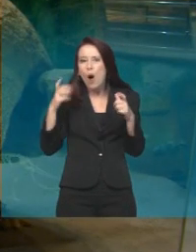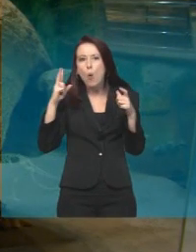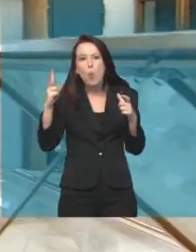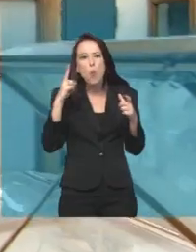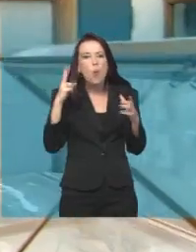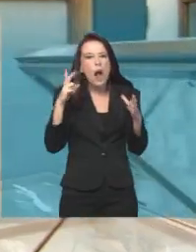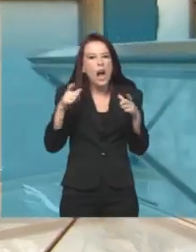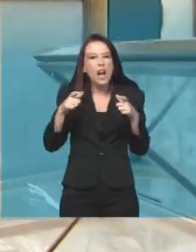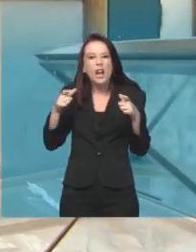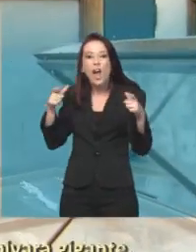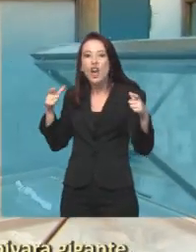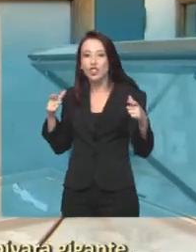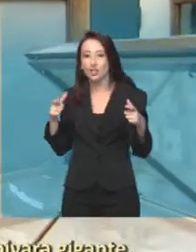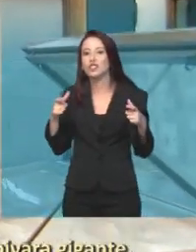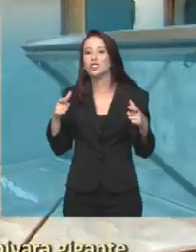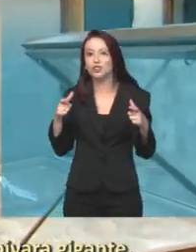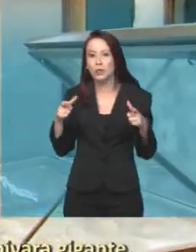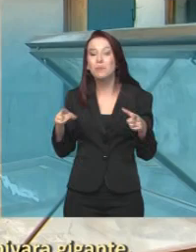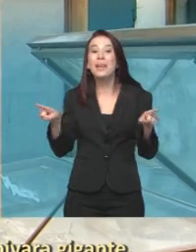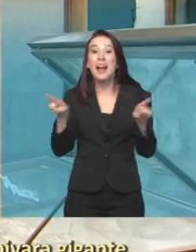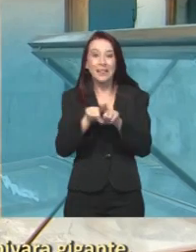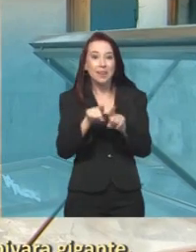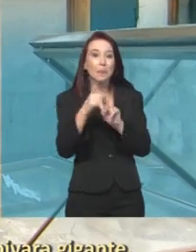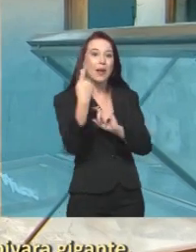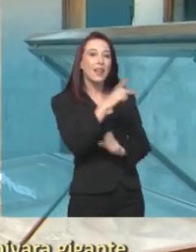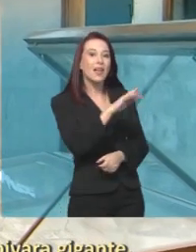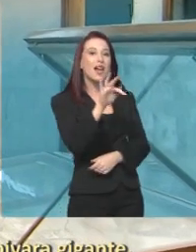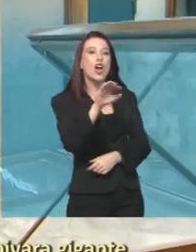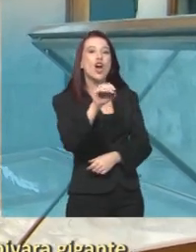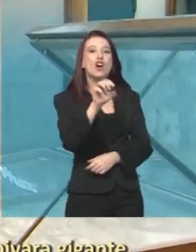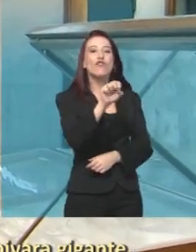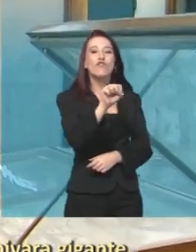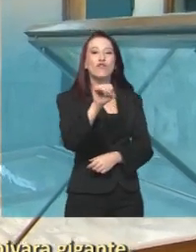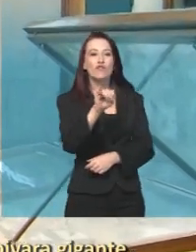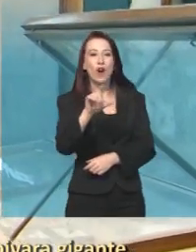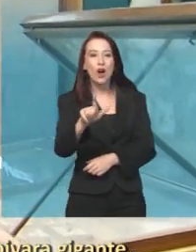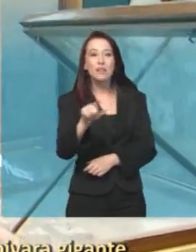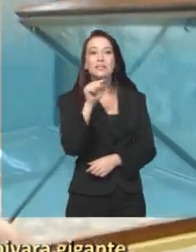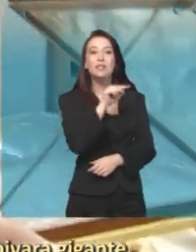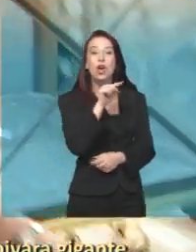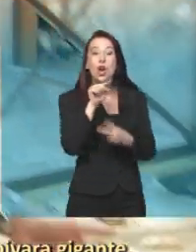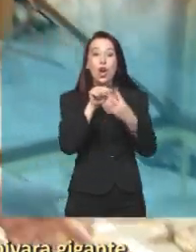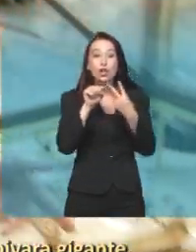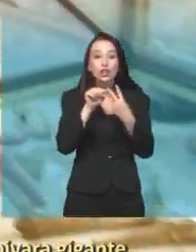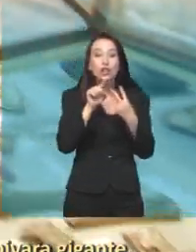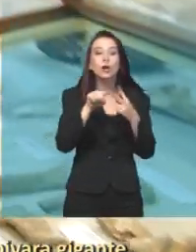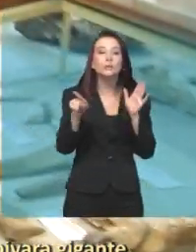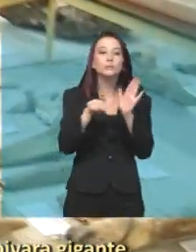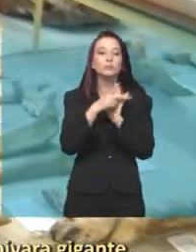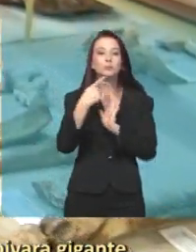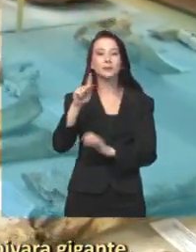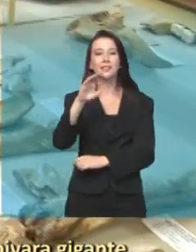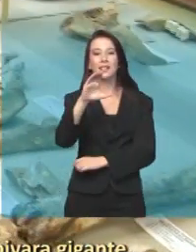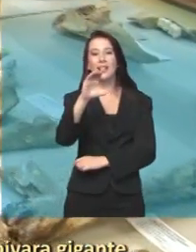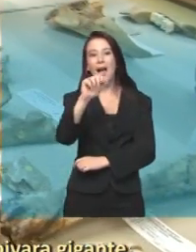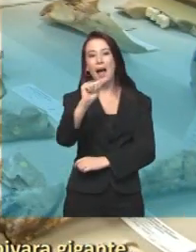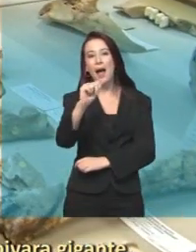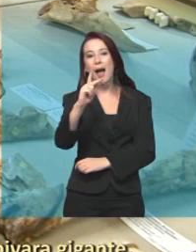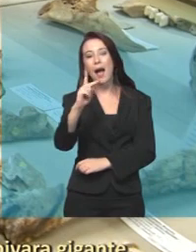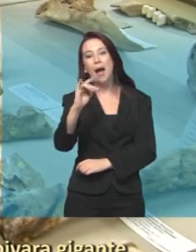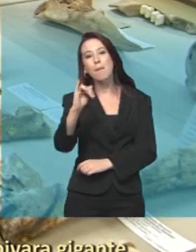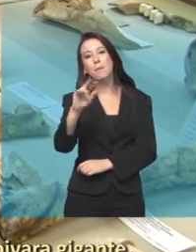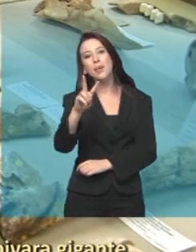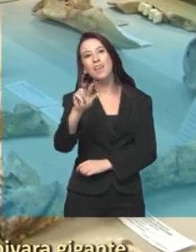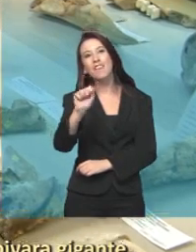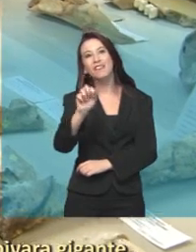animal. Among the fossils here, too, is the giant